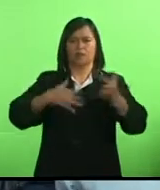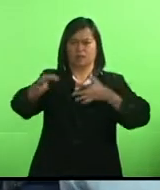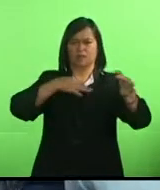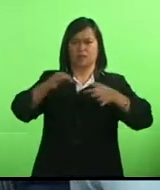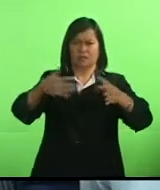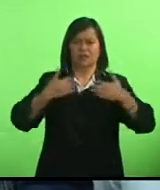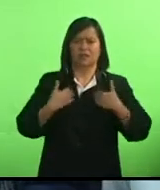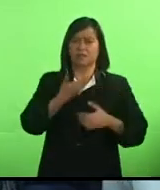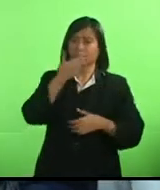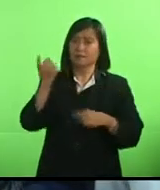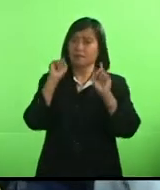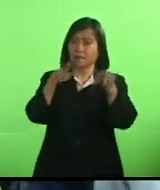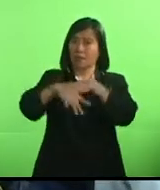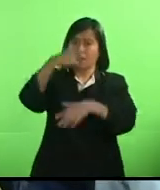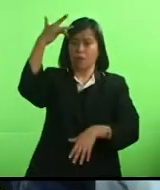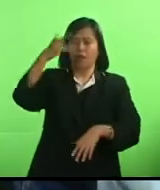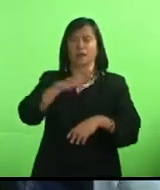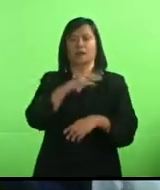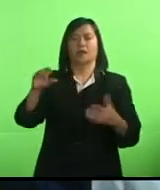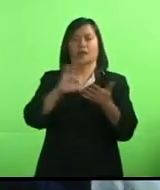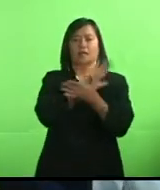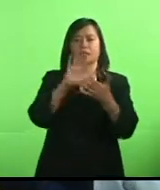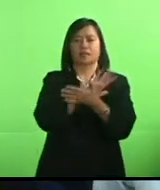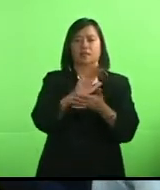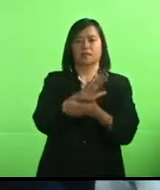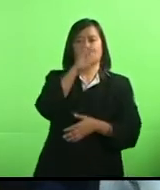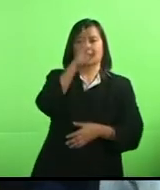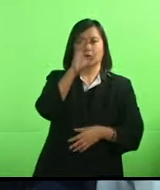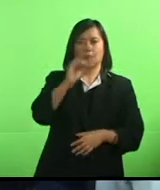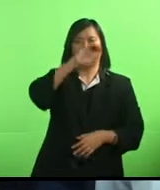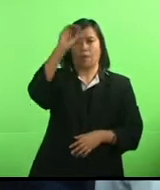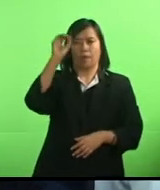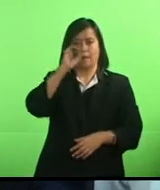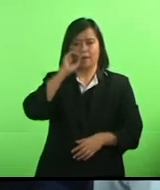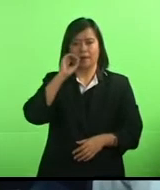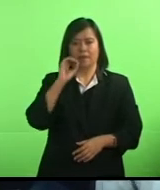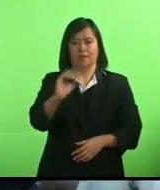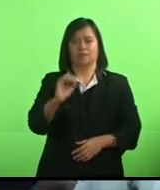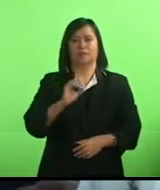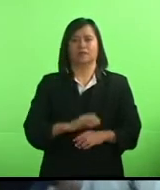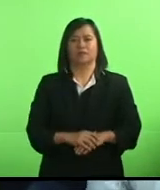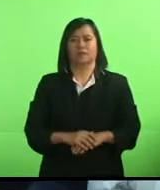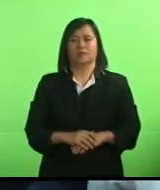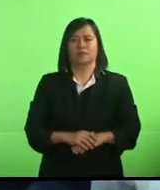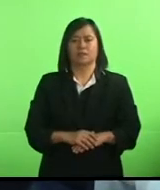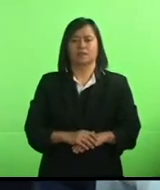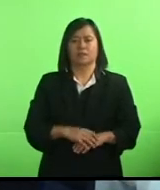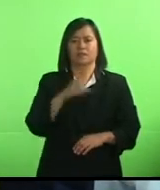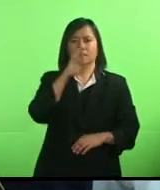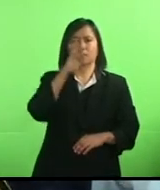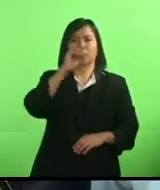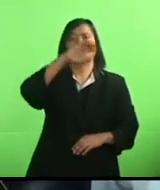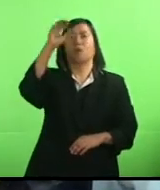Yeah. Then the paper is 60% weightage. So pay good attention to that.